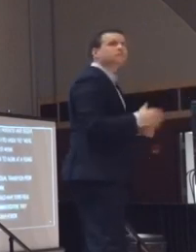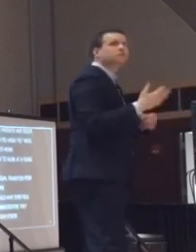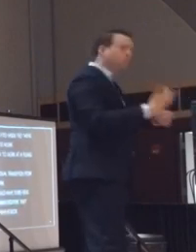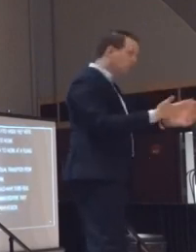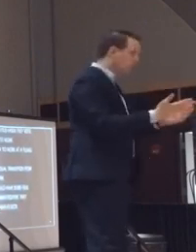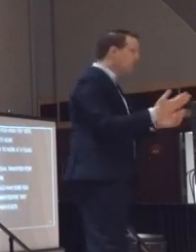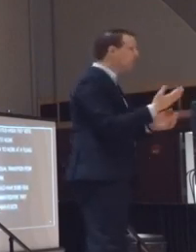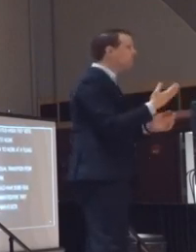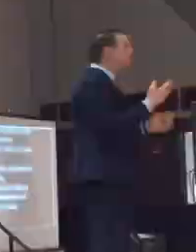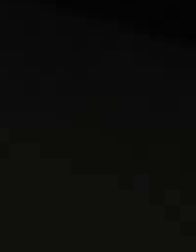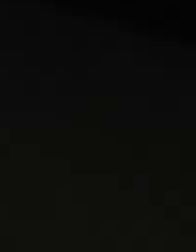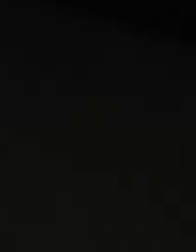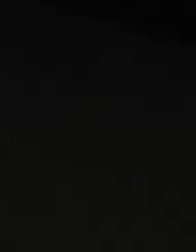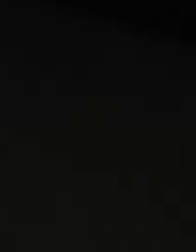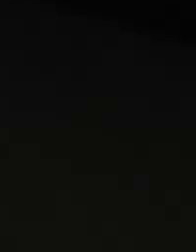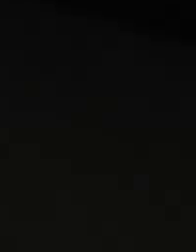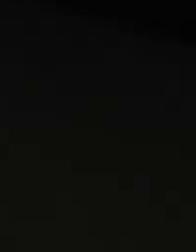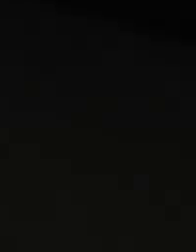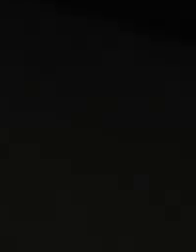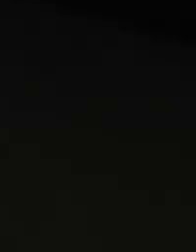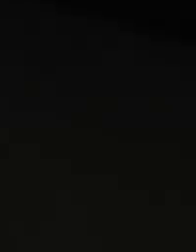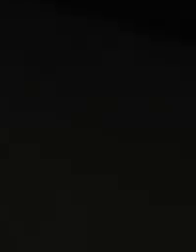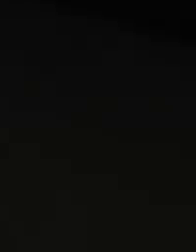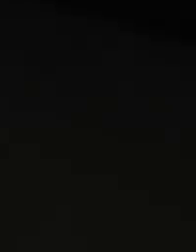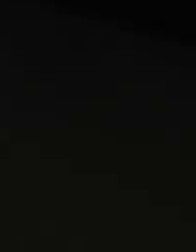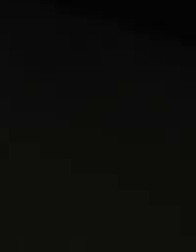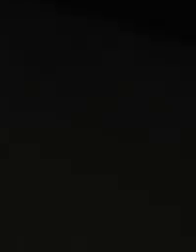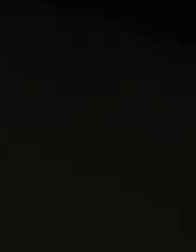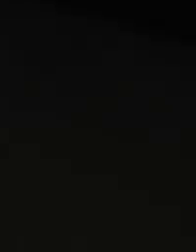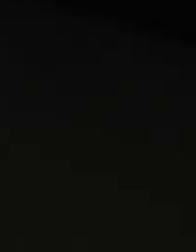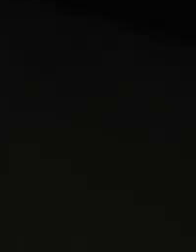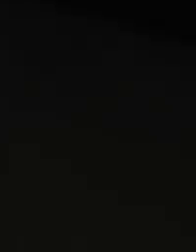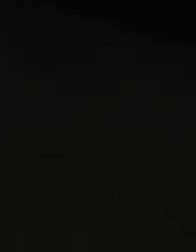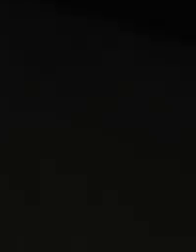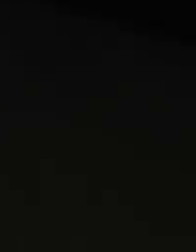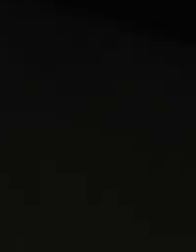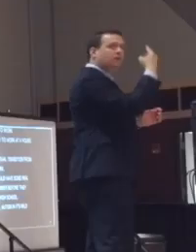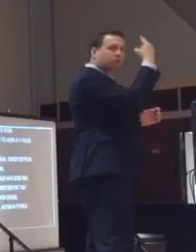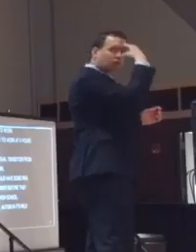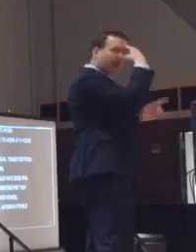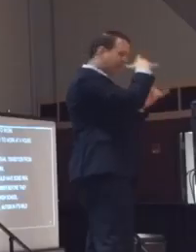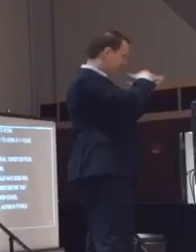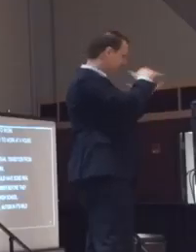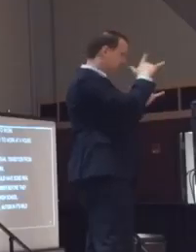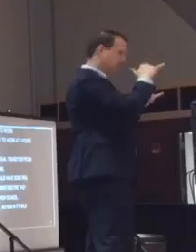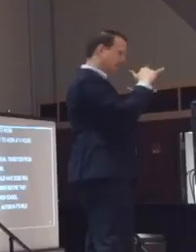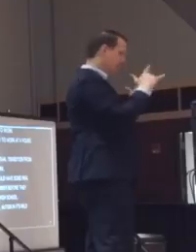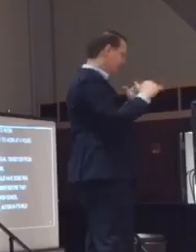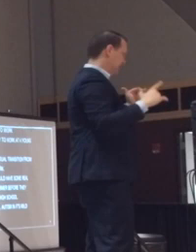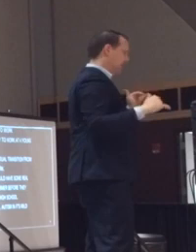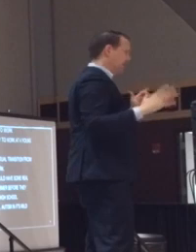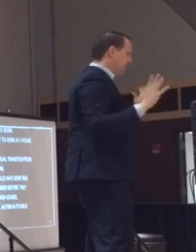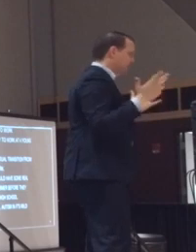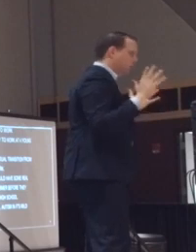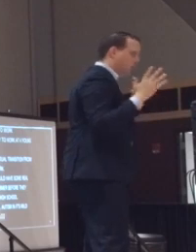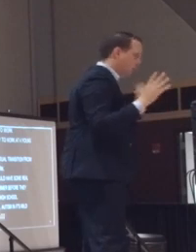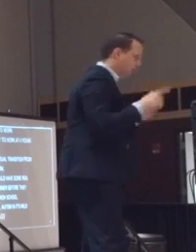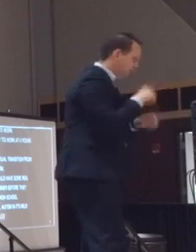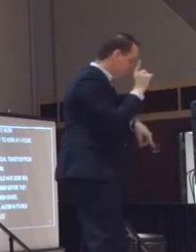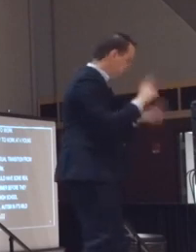is, autism in its mild form is just part of brain variability. That's all it